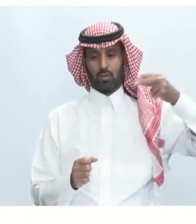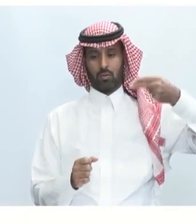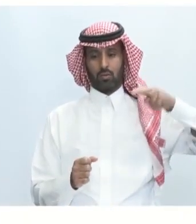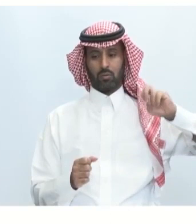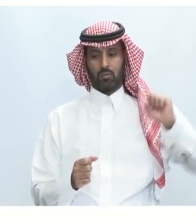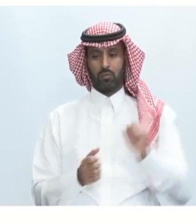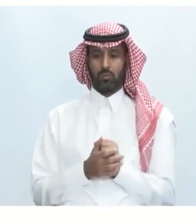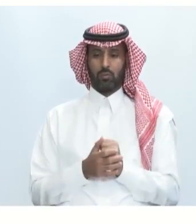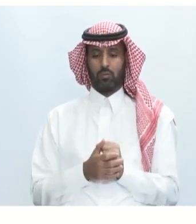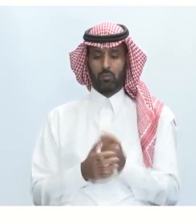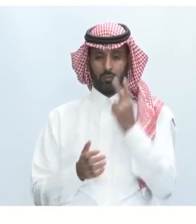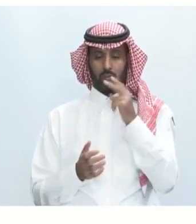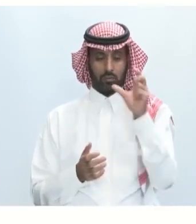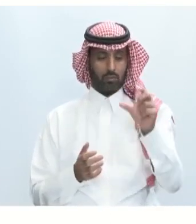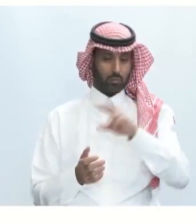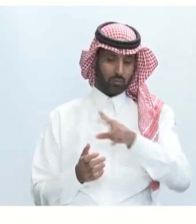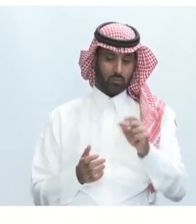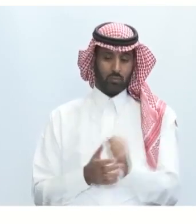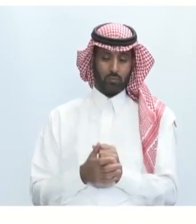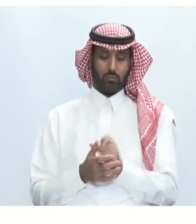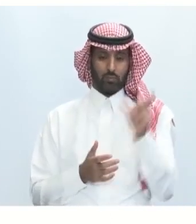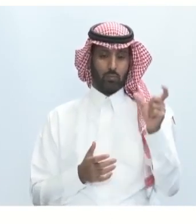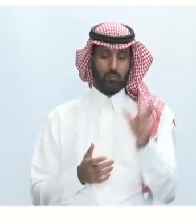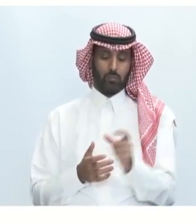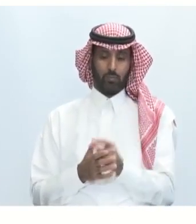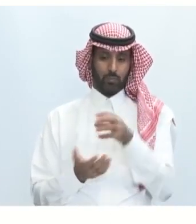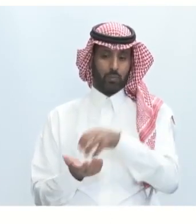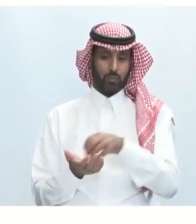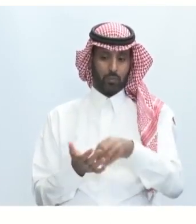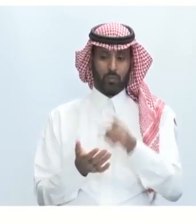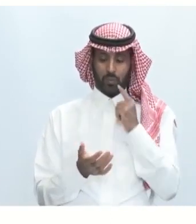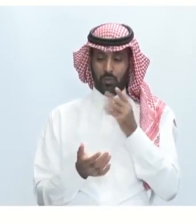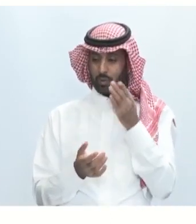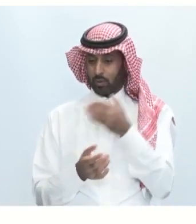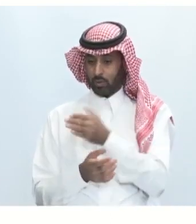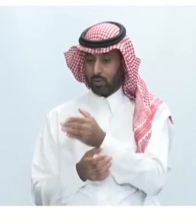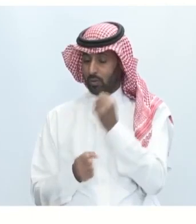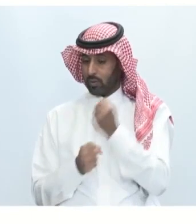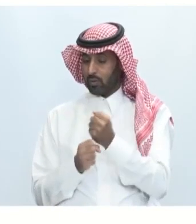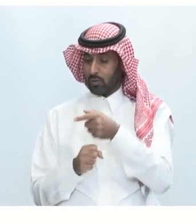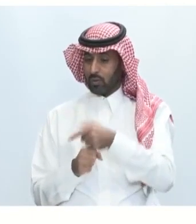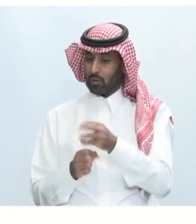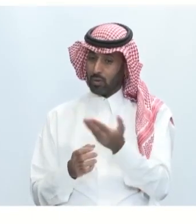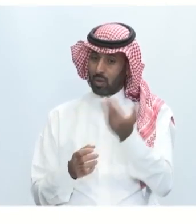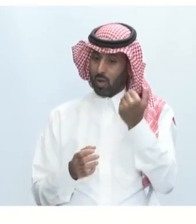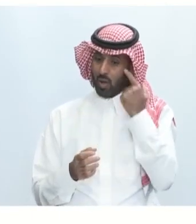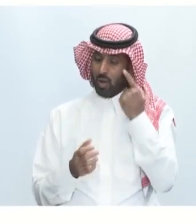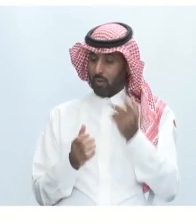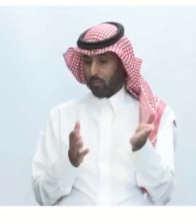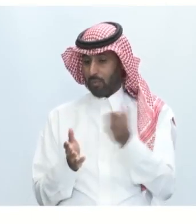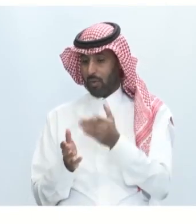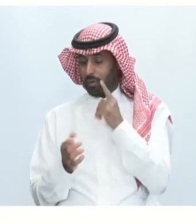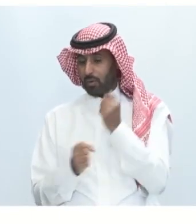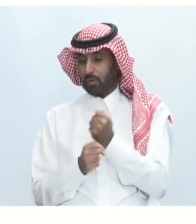simple. Notice the difference. Notice the different positions of the indirect object before or after the